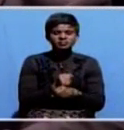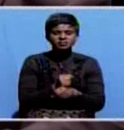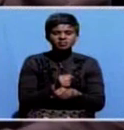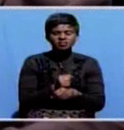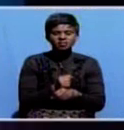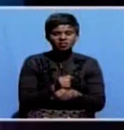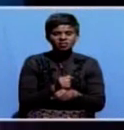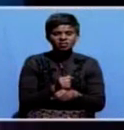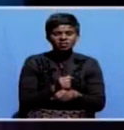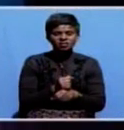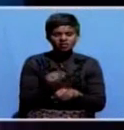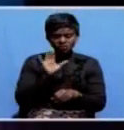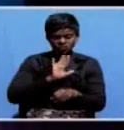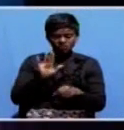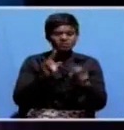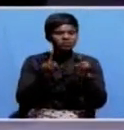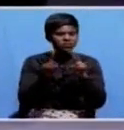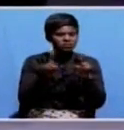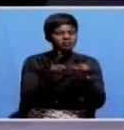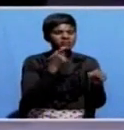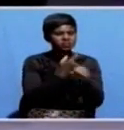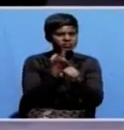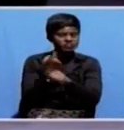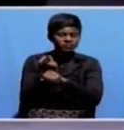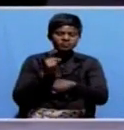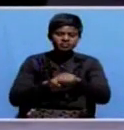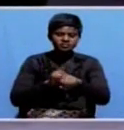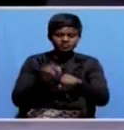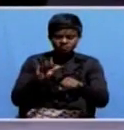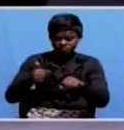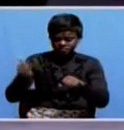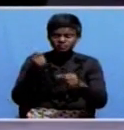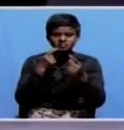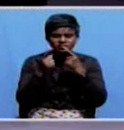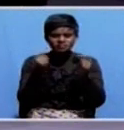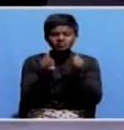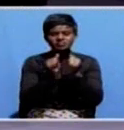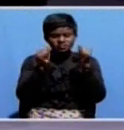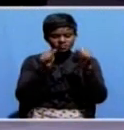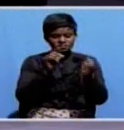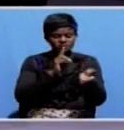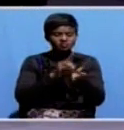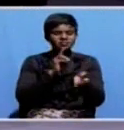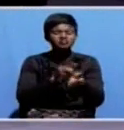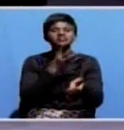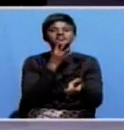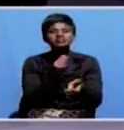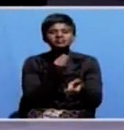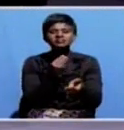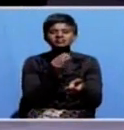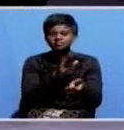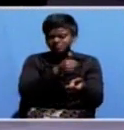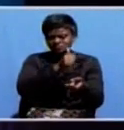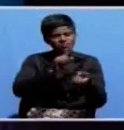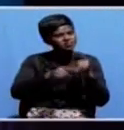one of his most critical times. Yes. You were talking to him. What were you saying? What was he saying? What